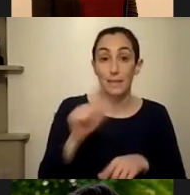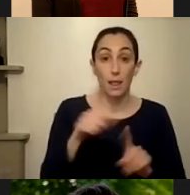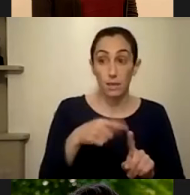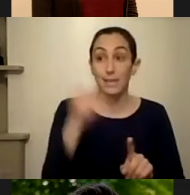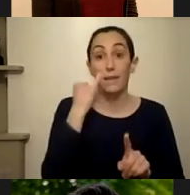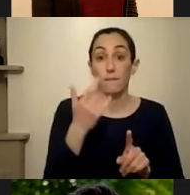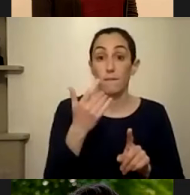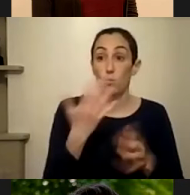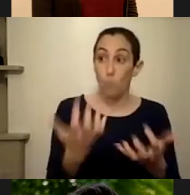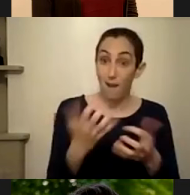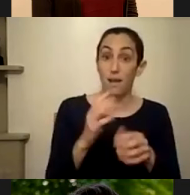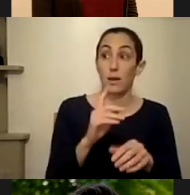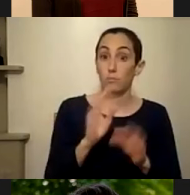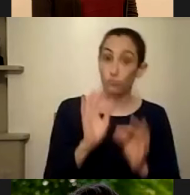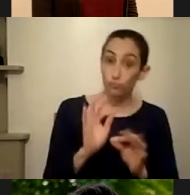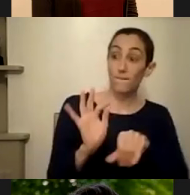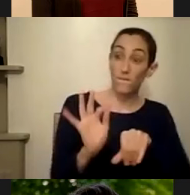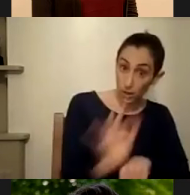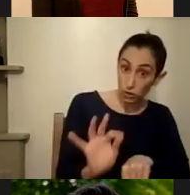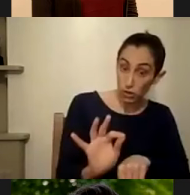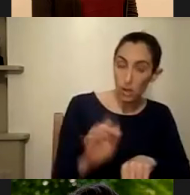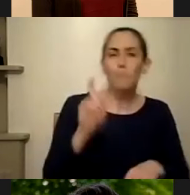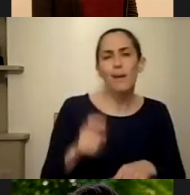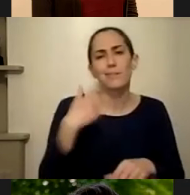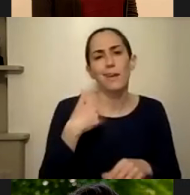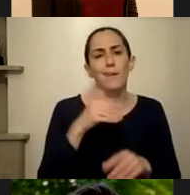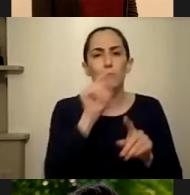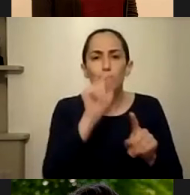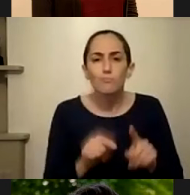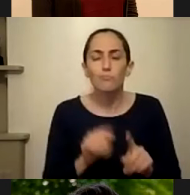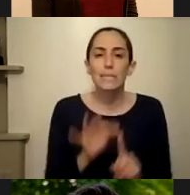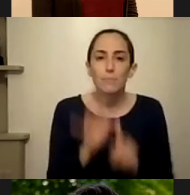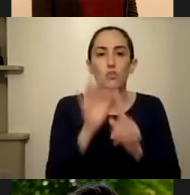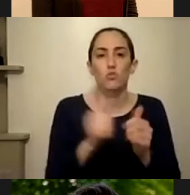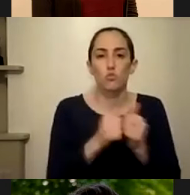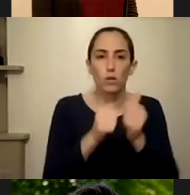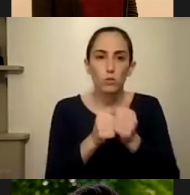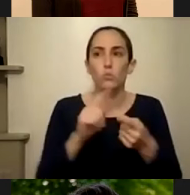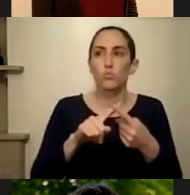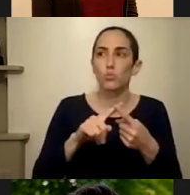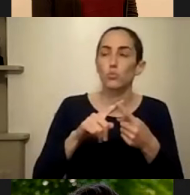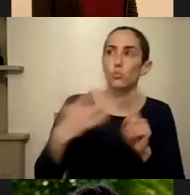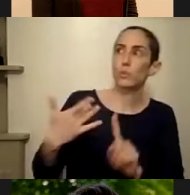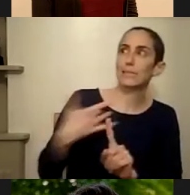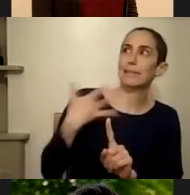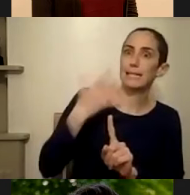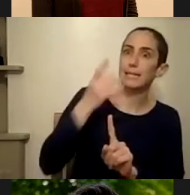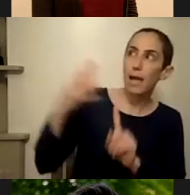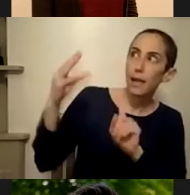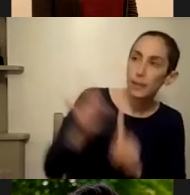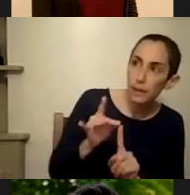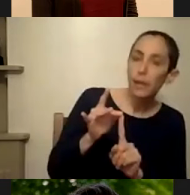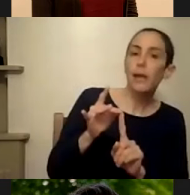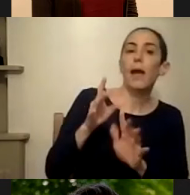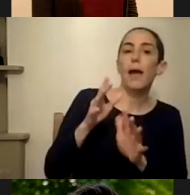have these specialized structures in order to sense light and transmit the light information. So